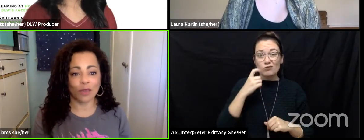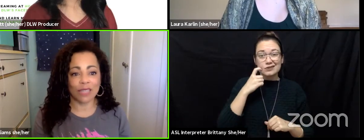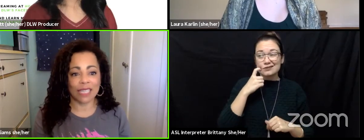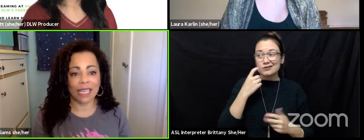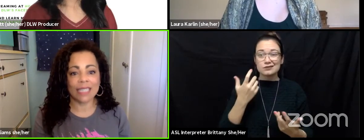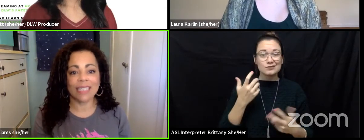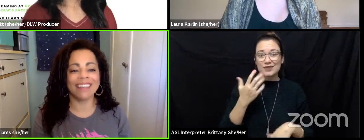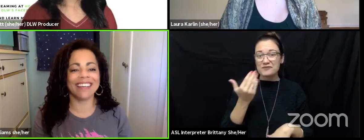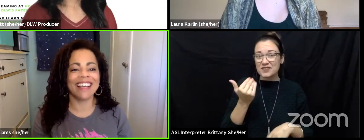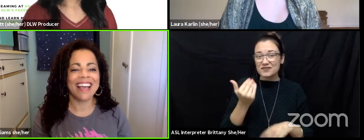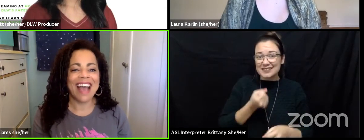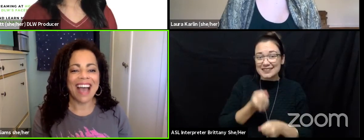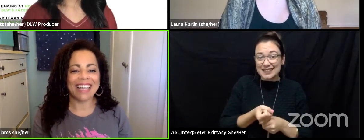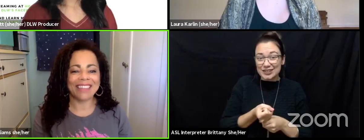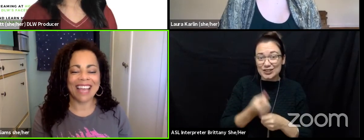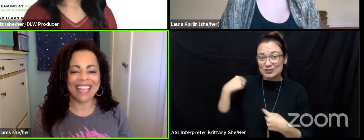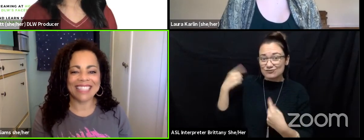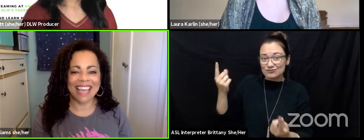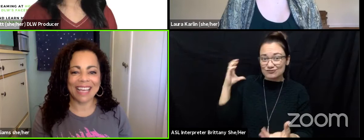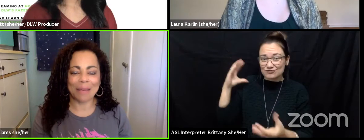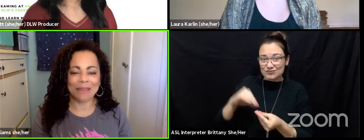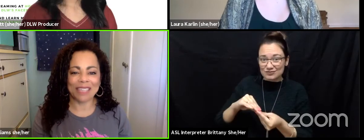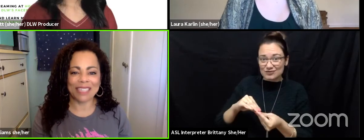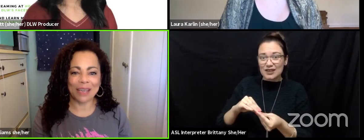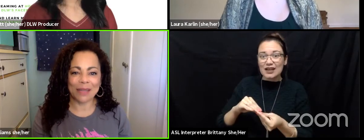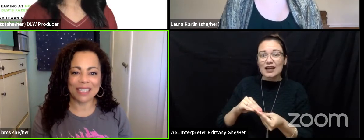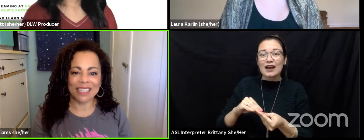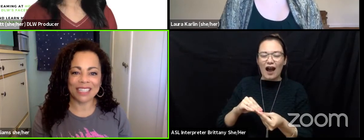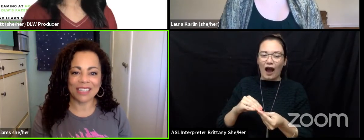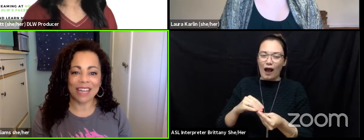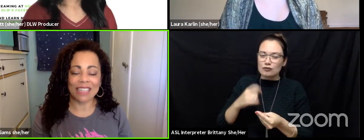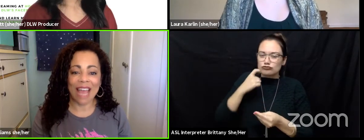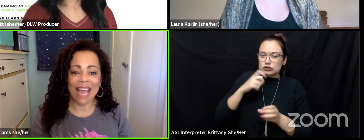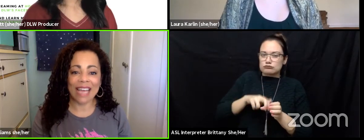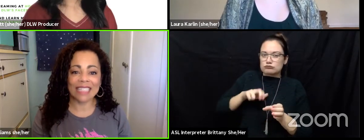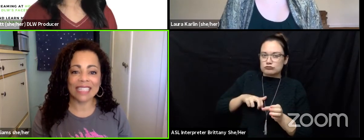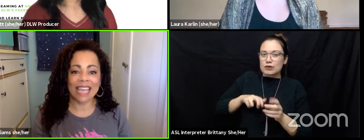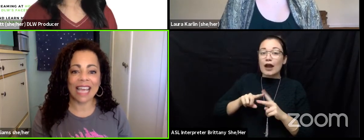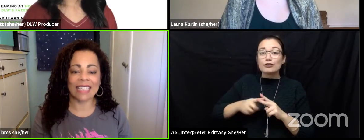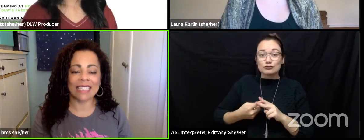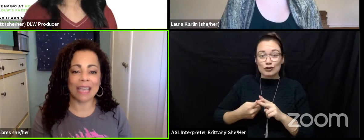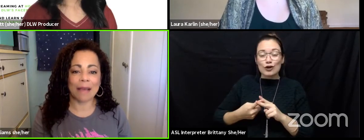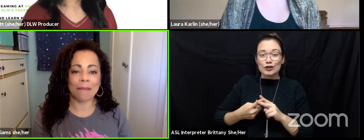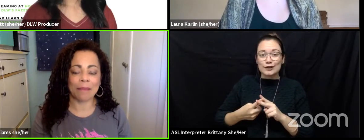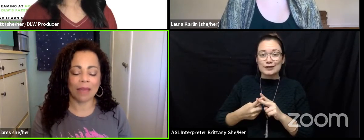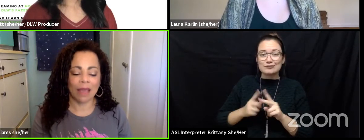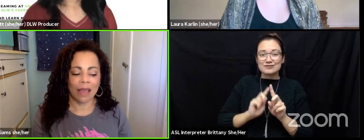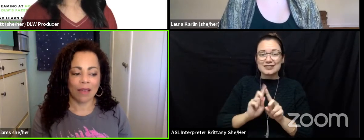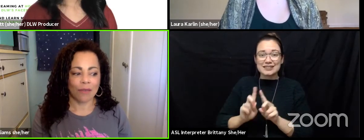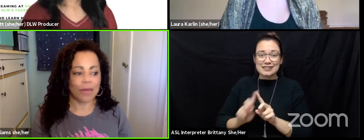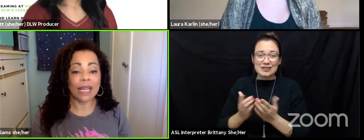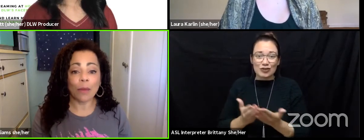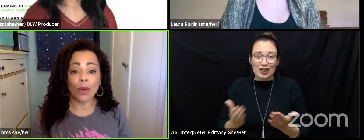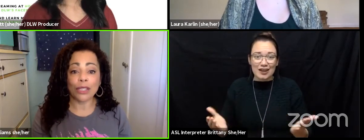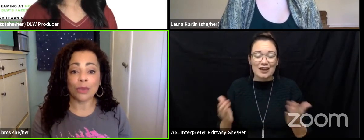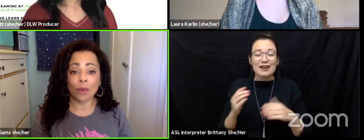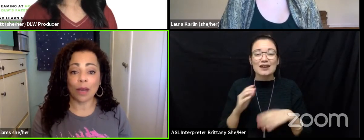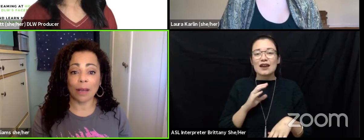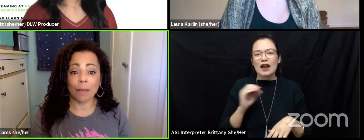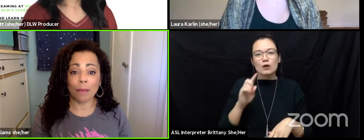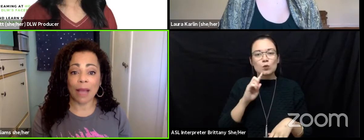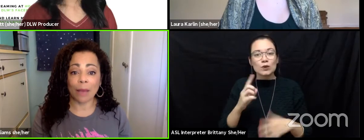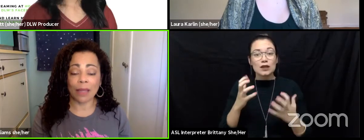forward 15 years, I left the Actors Gang a couple of years ago and started Creative Acts, and really wanted